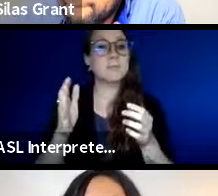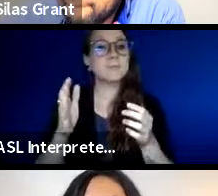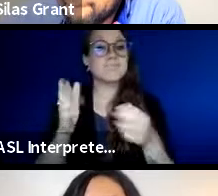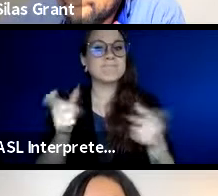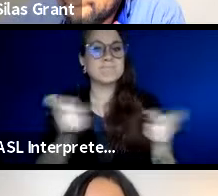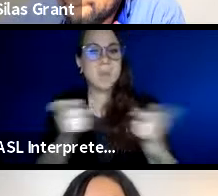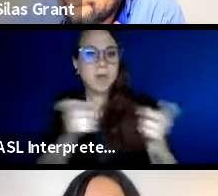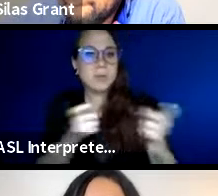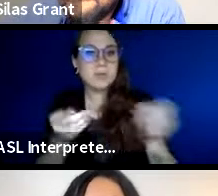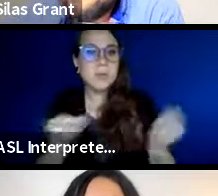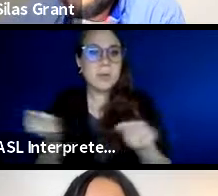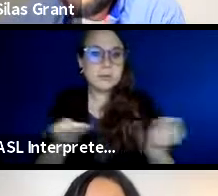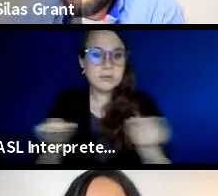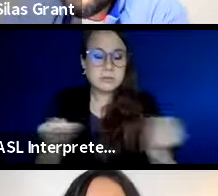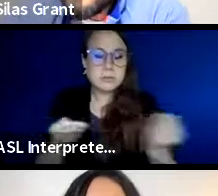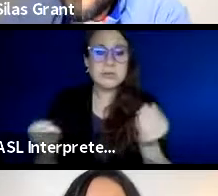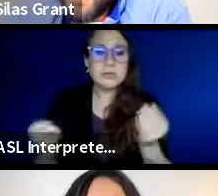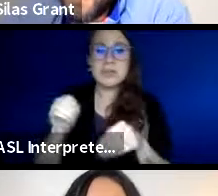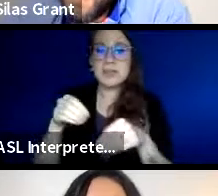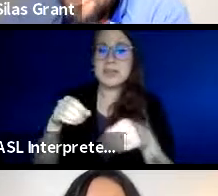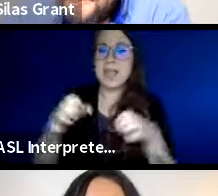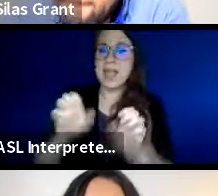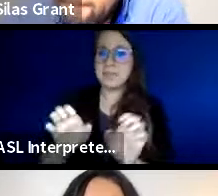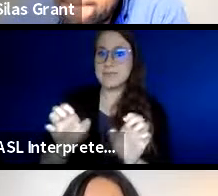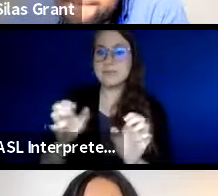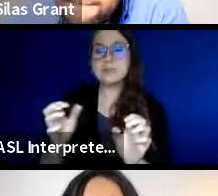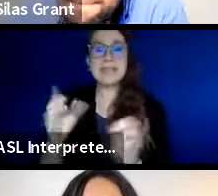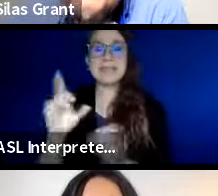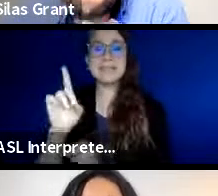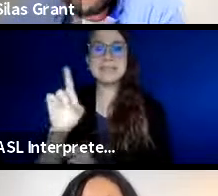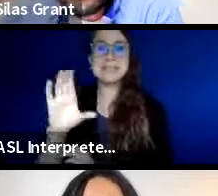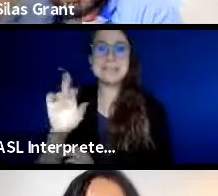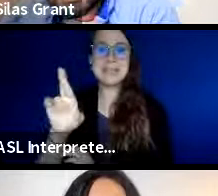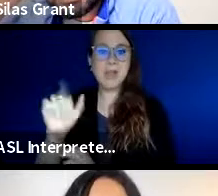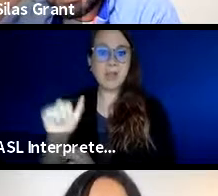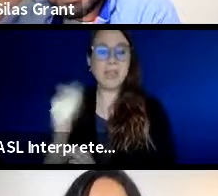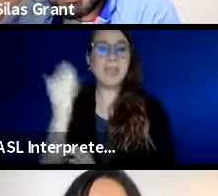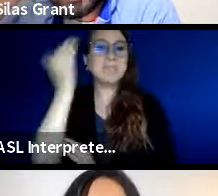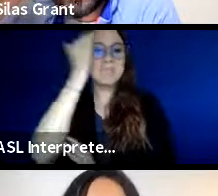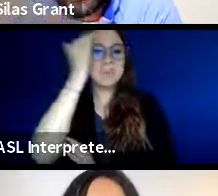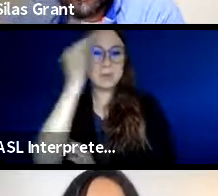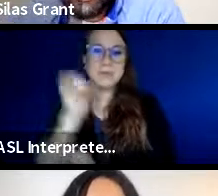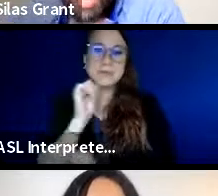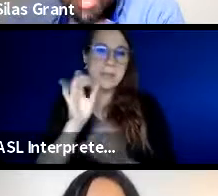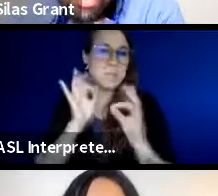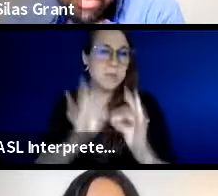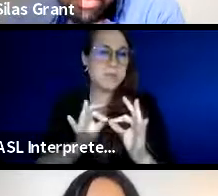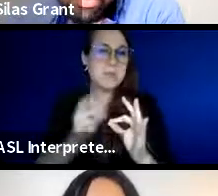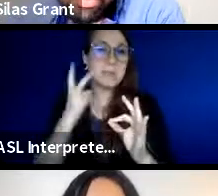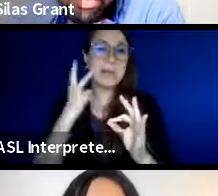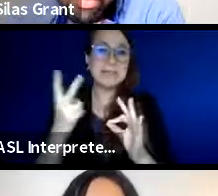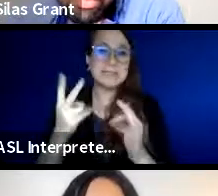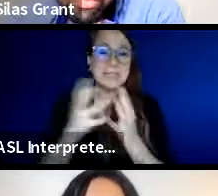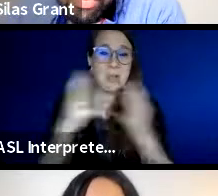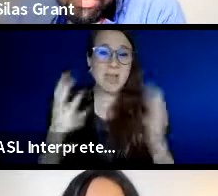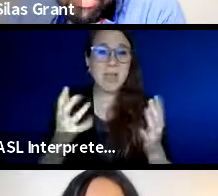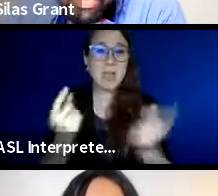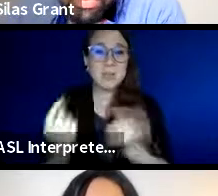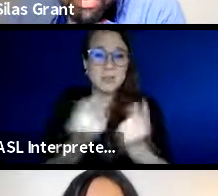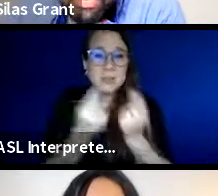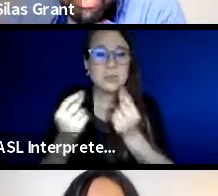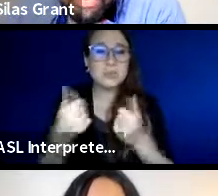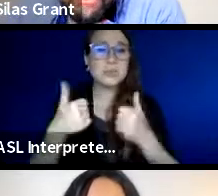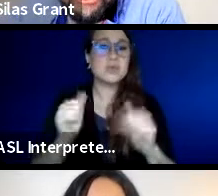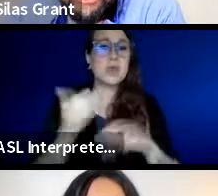DCRA. You know, although things are not perfect, you know, I do see you taking a lot of steps to improve the management